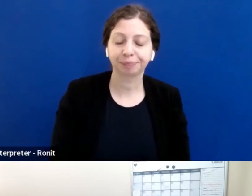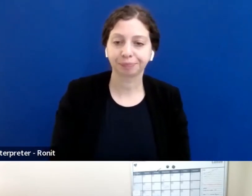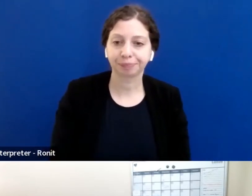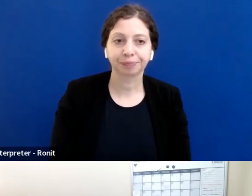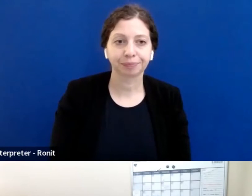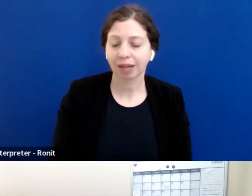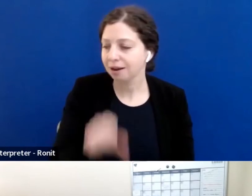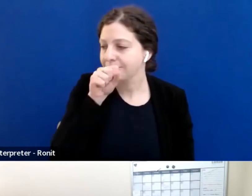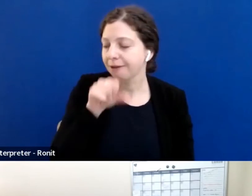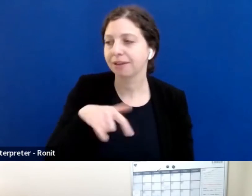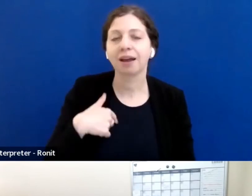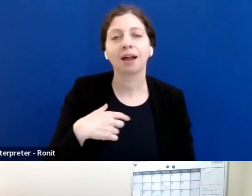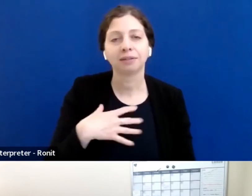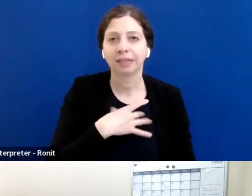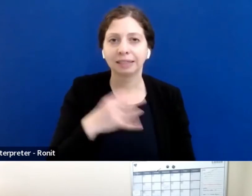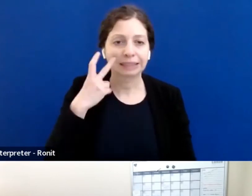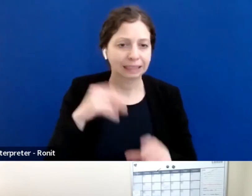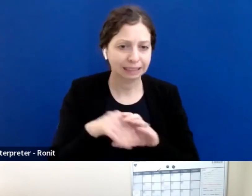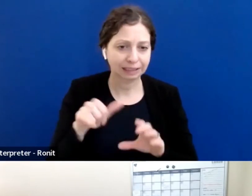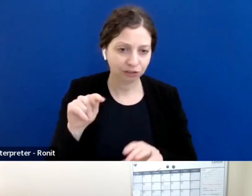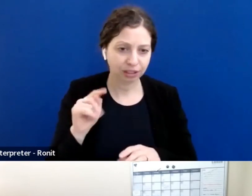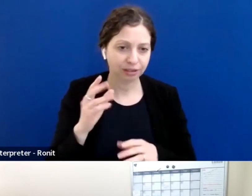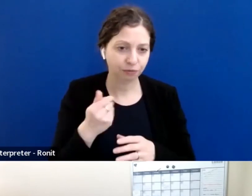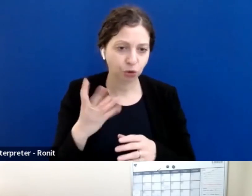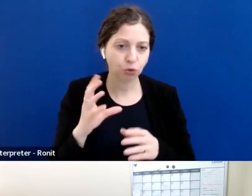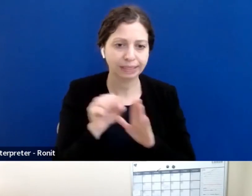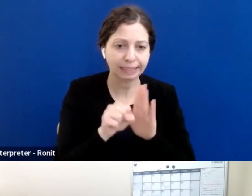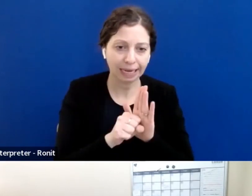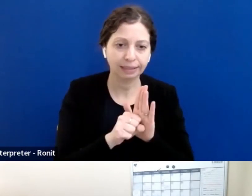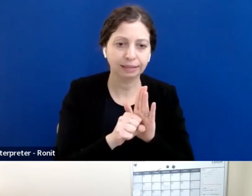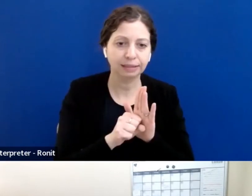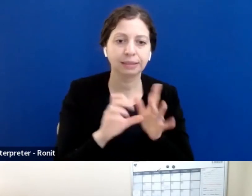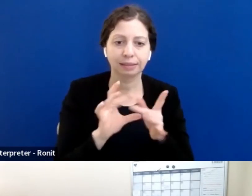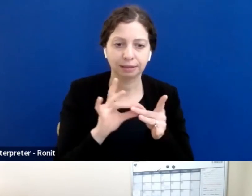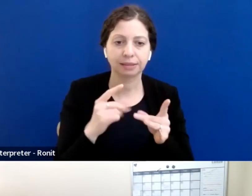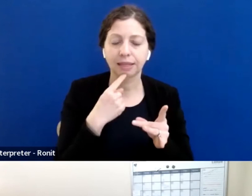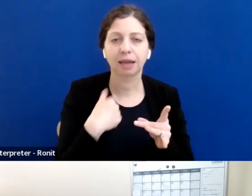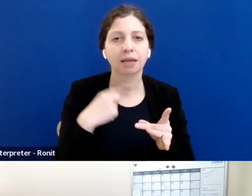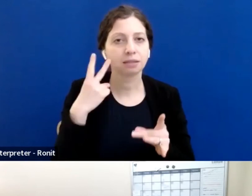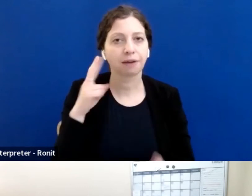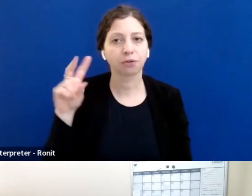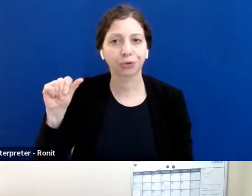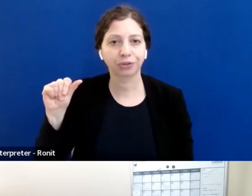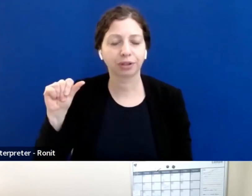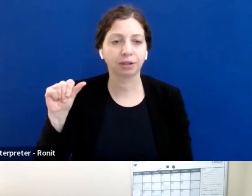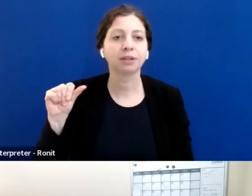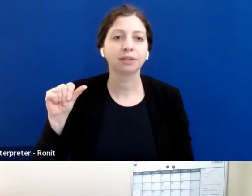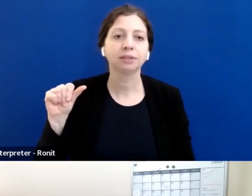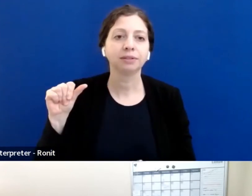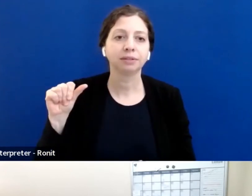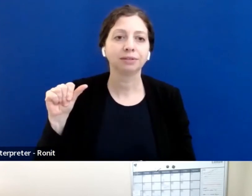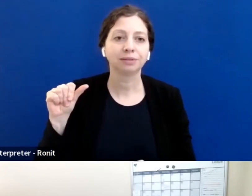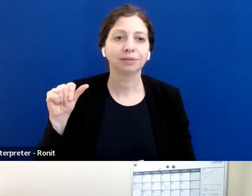I love that. And I love seeing in the chat, you know, a couple of states saying that they, I saw Virginia in particular, you know,